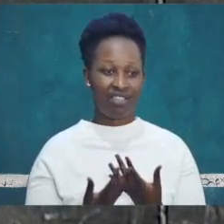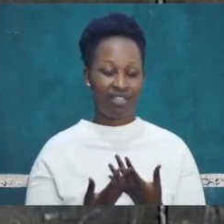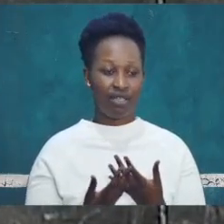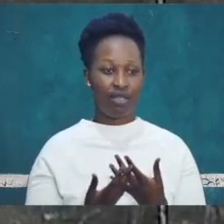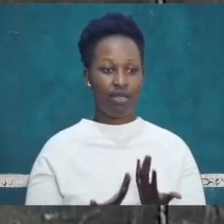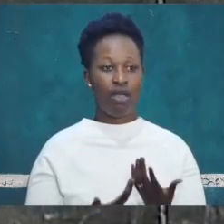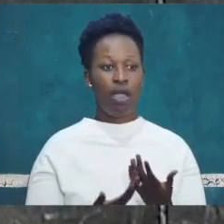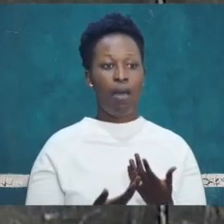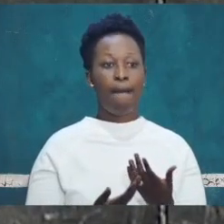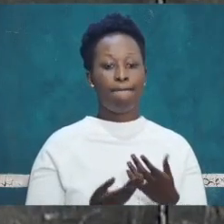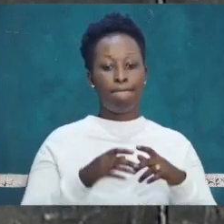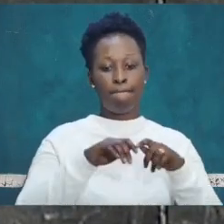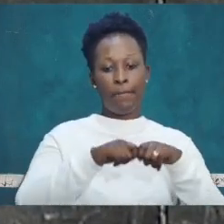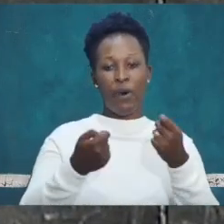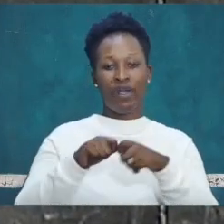broken down